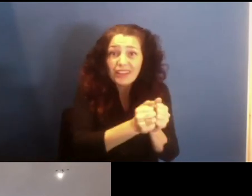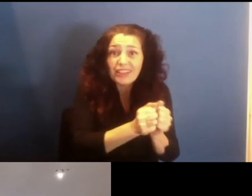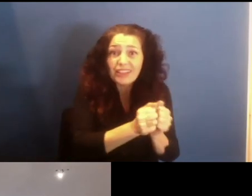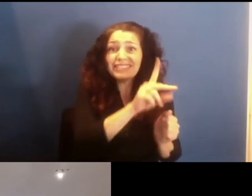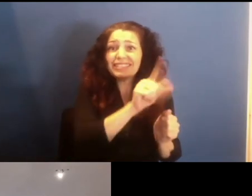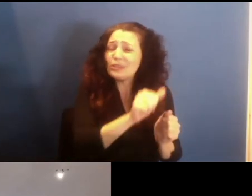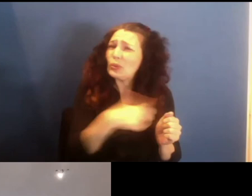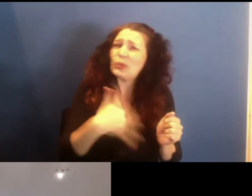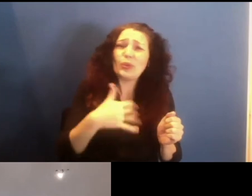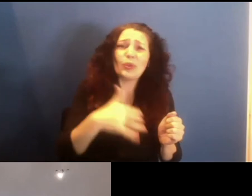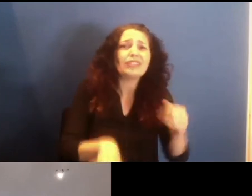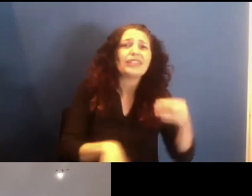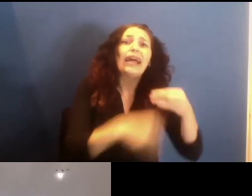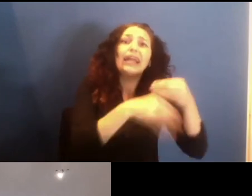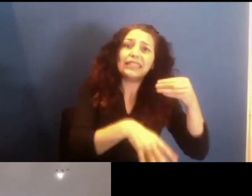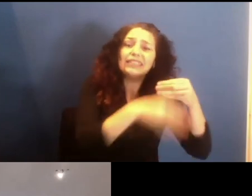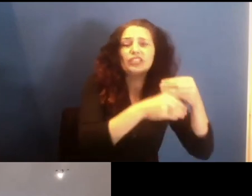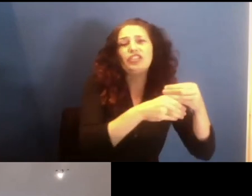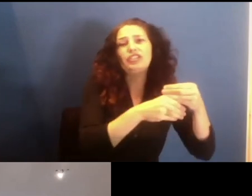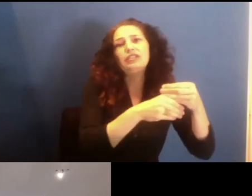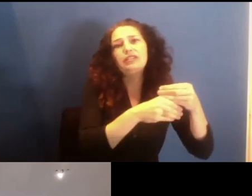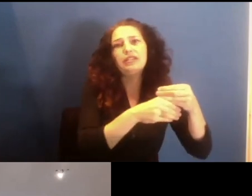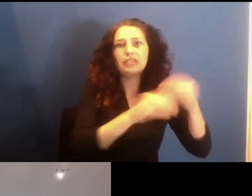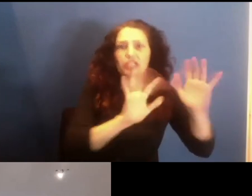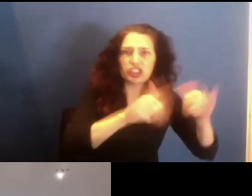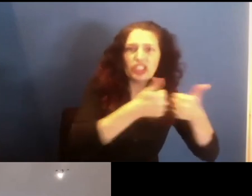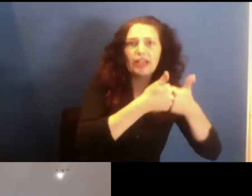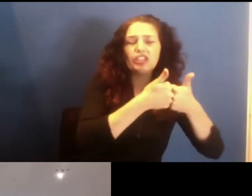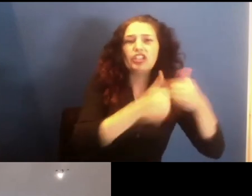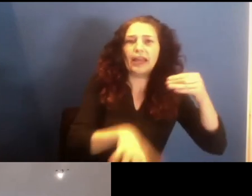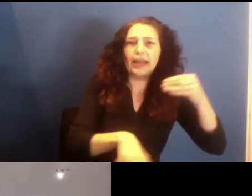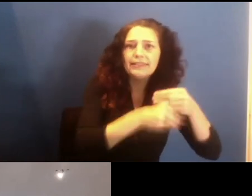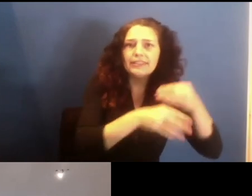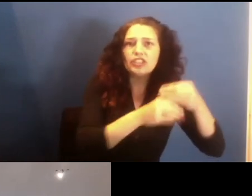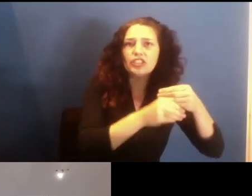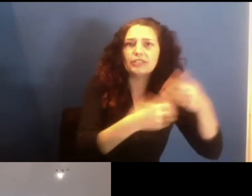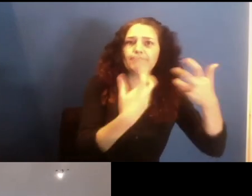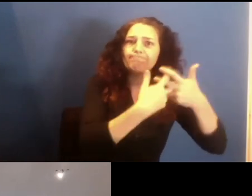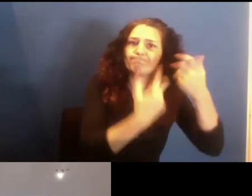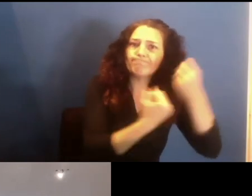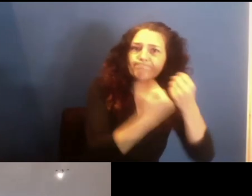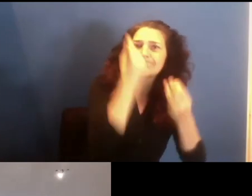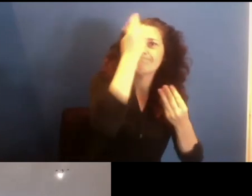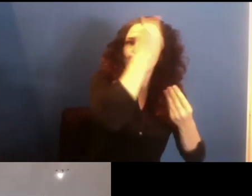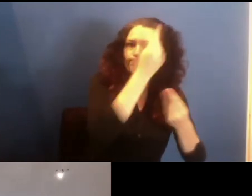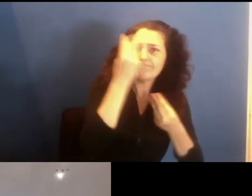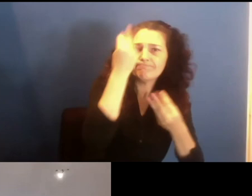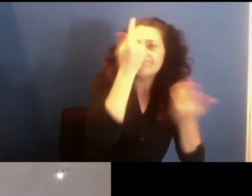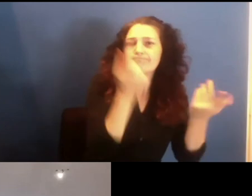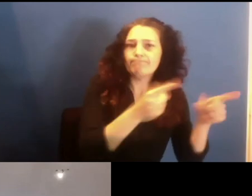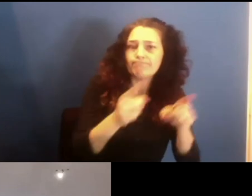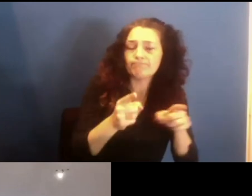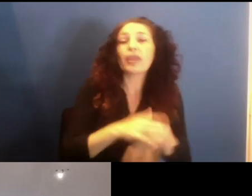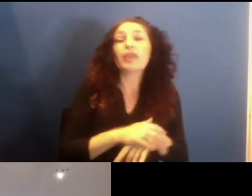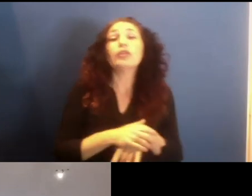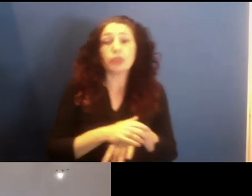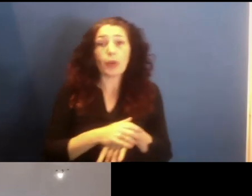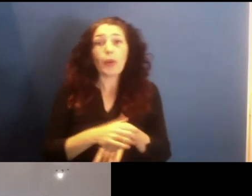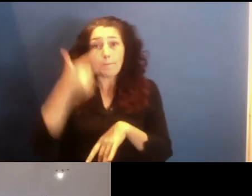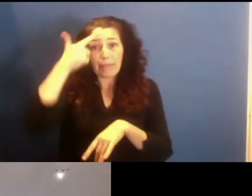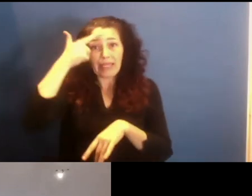challenges. And what ended up happening was because of the dialogue that RespectAbility led